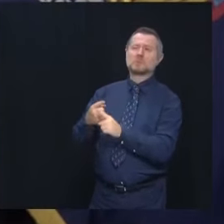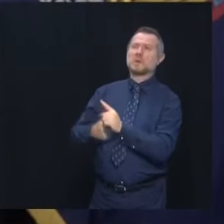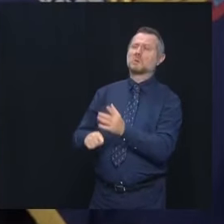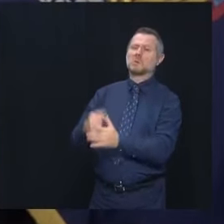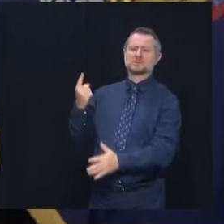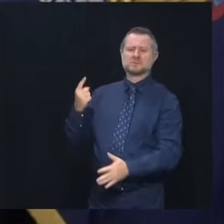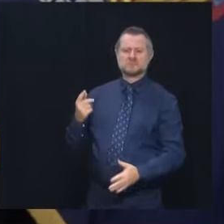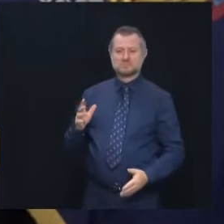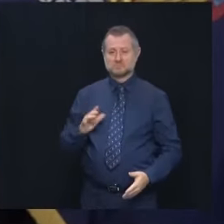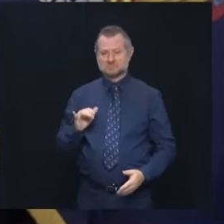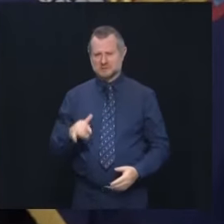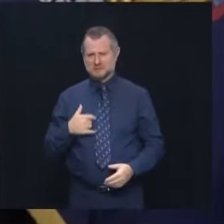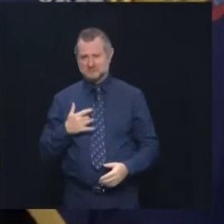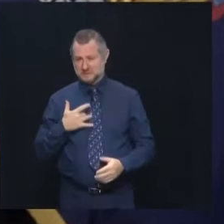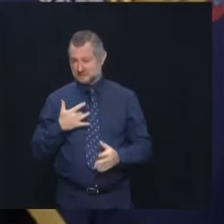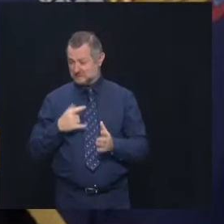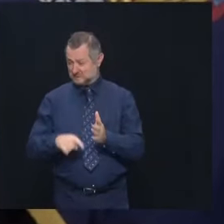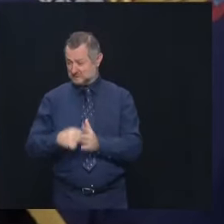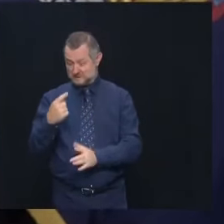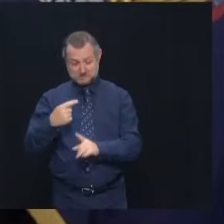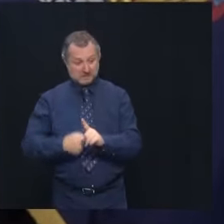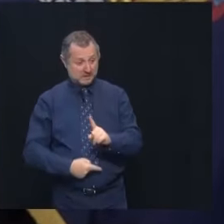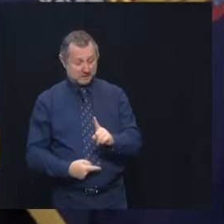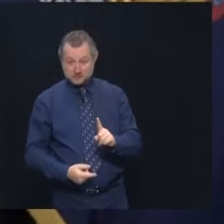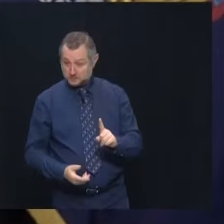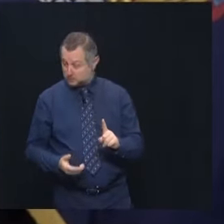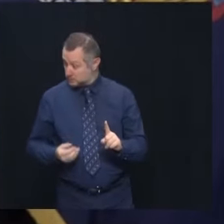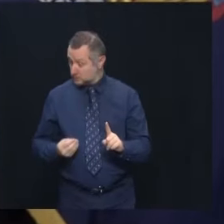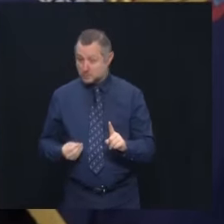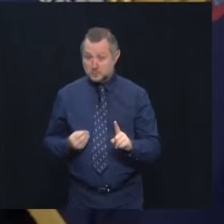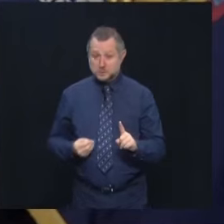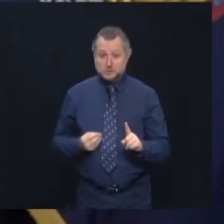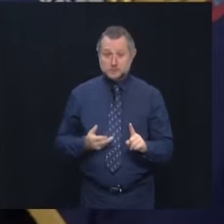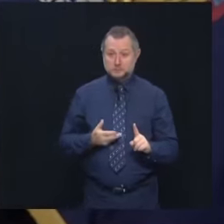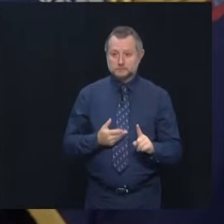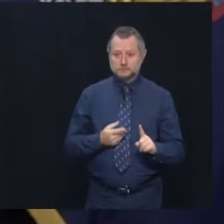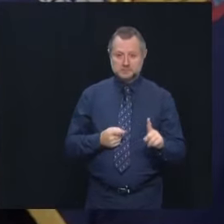like it's a month. If you're saying there could possibly be a month between tests,